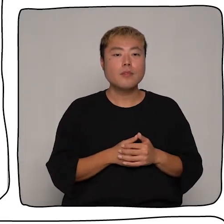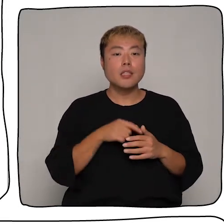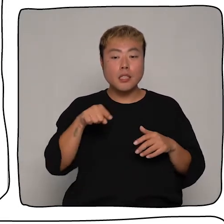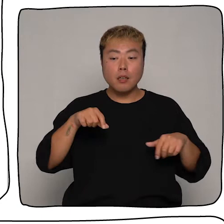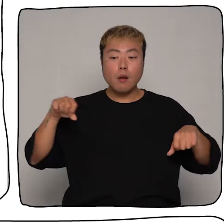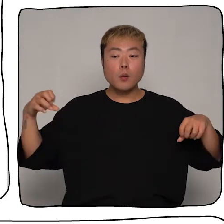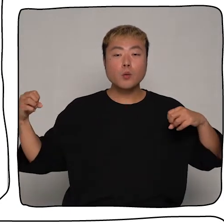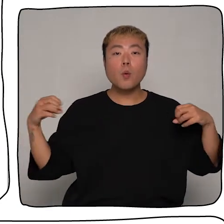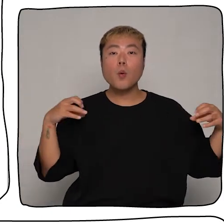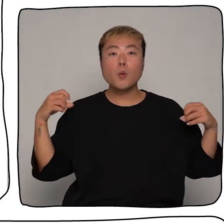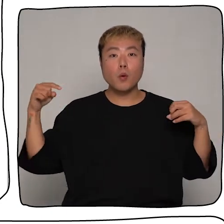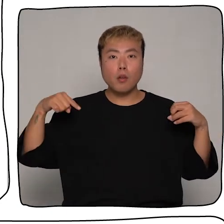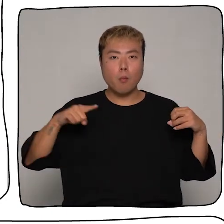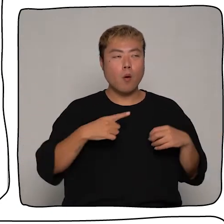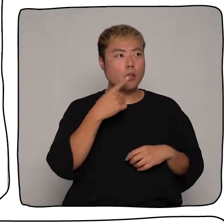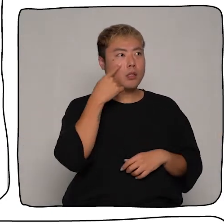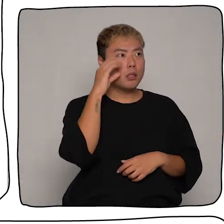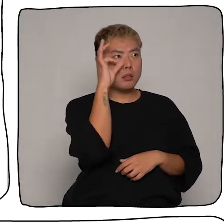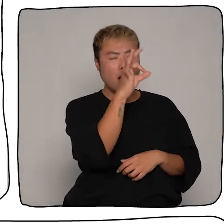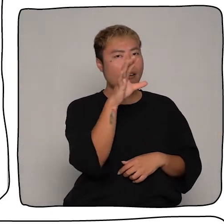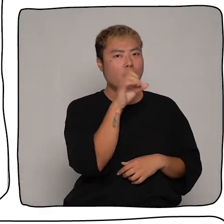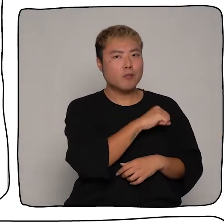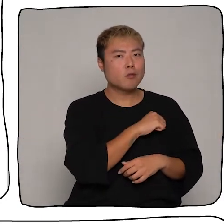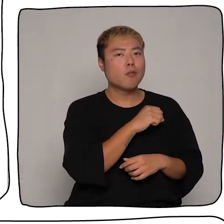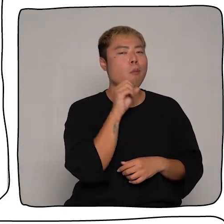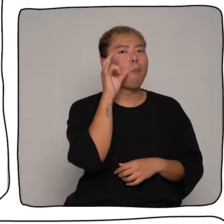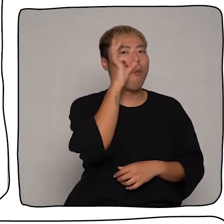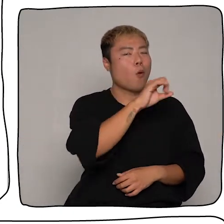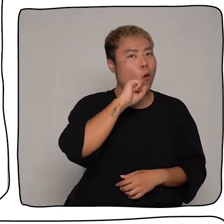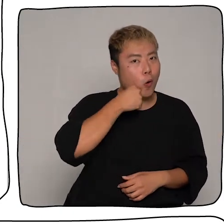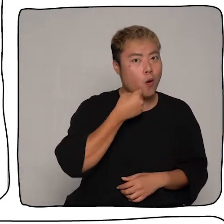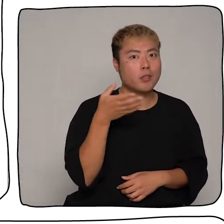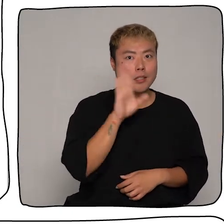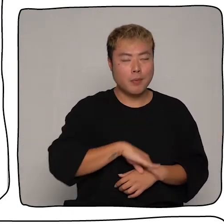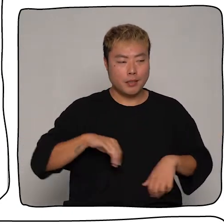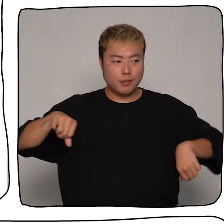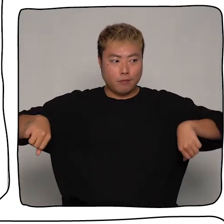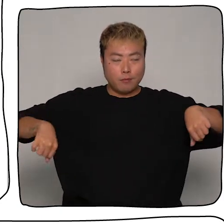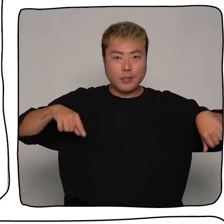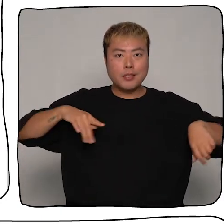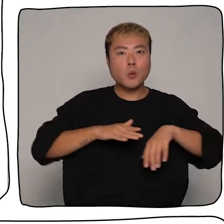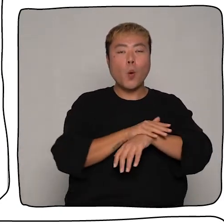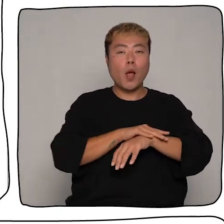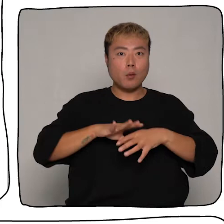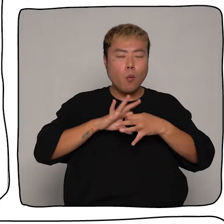hidden personality that cannot be noticed through visual communication.